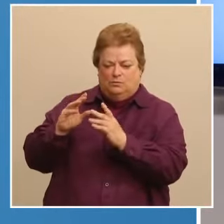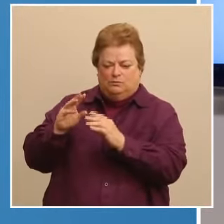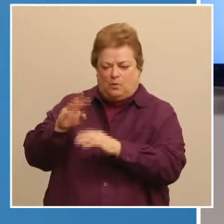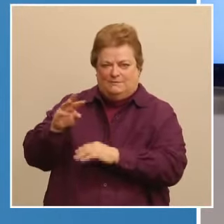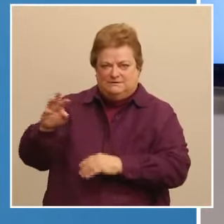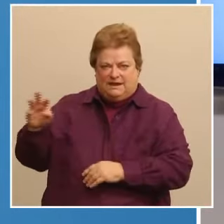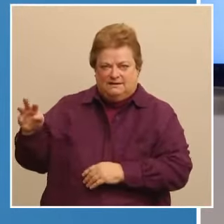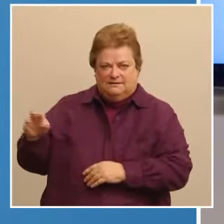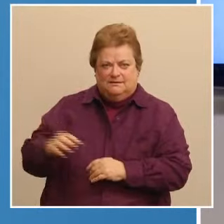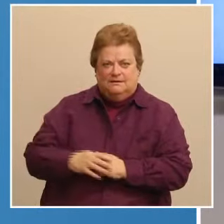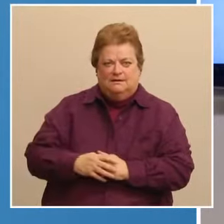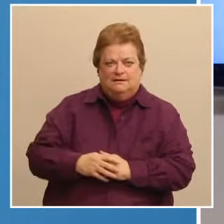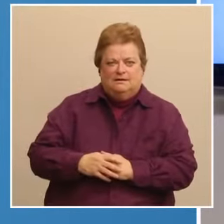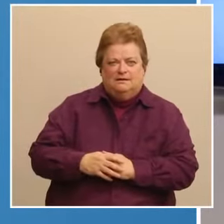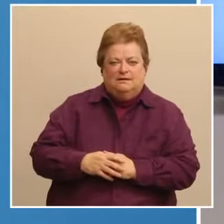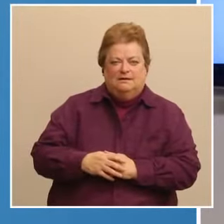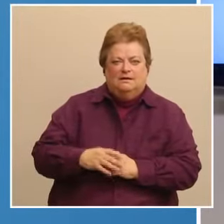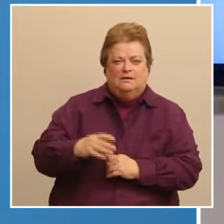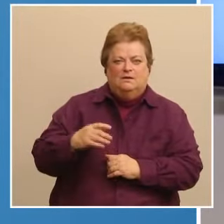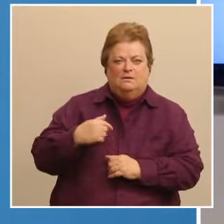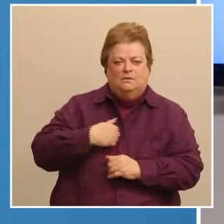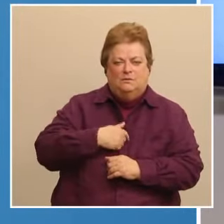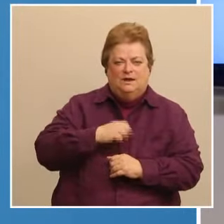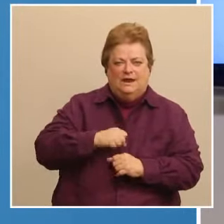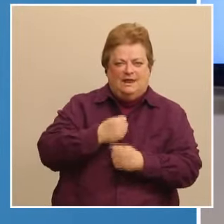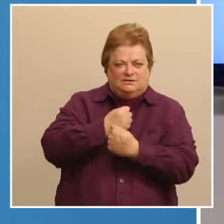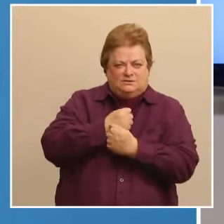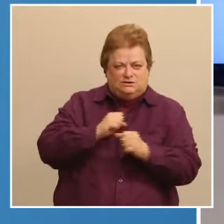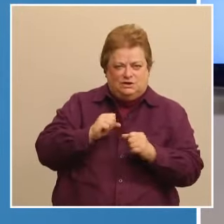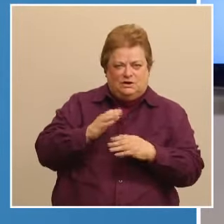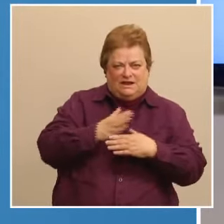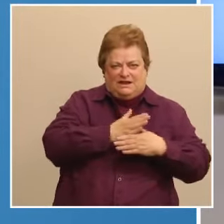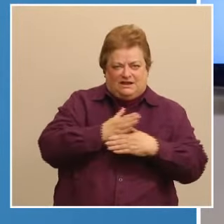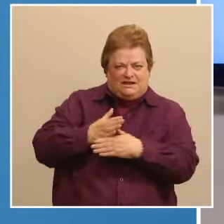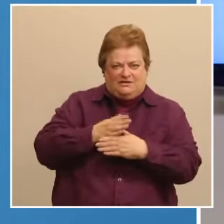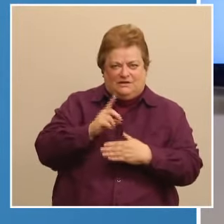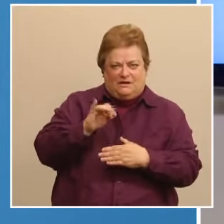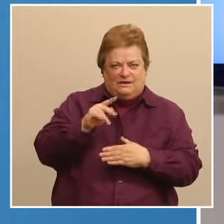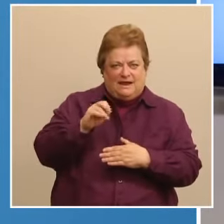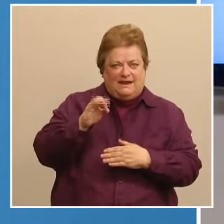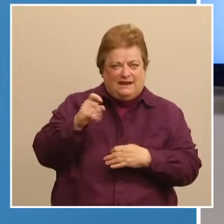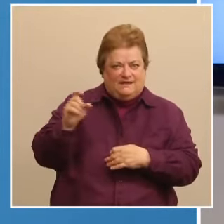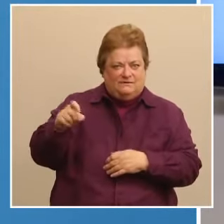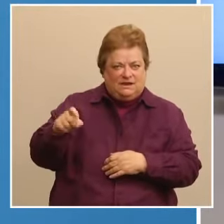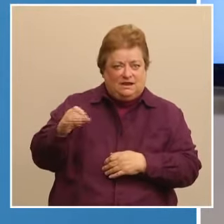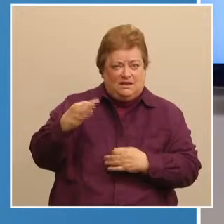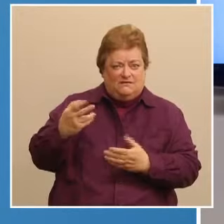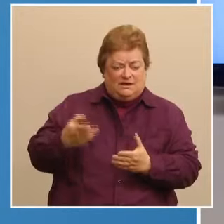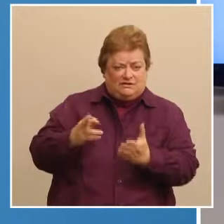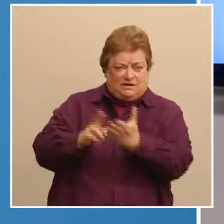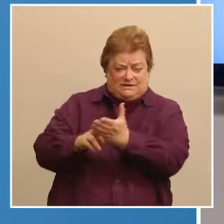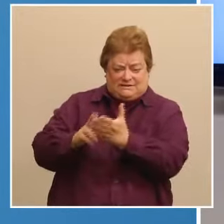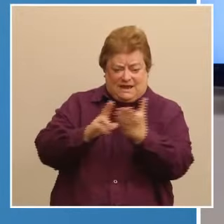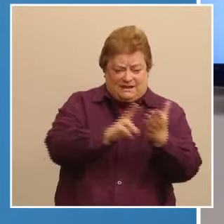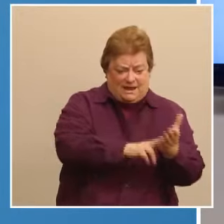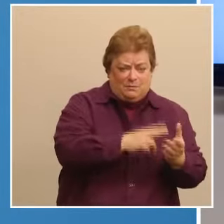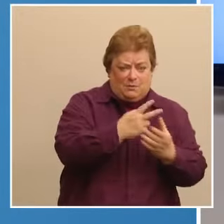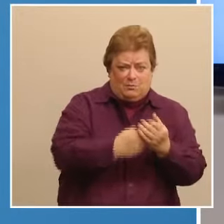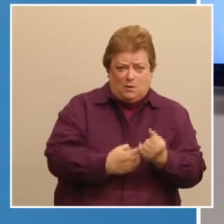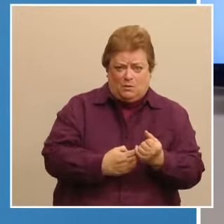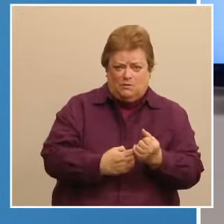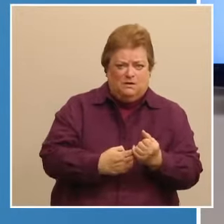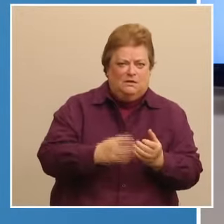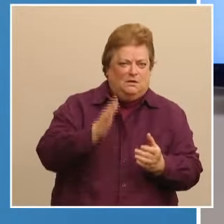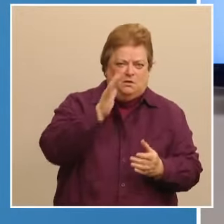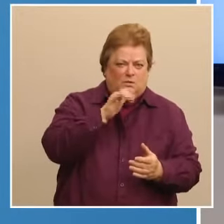and the state health department can securely share data as needed. If you have signed up at both sites, it won't